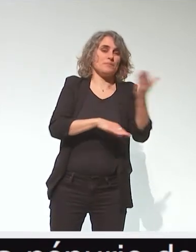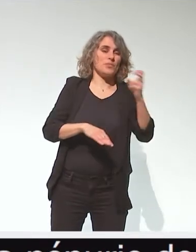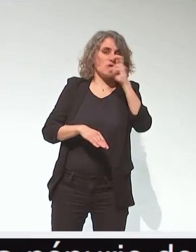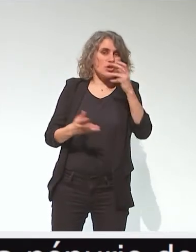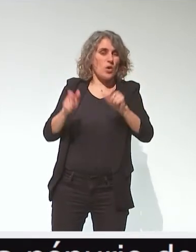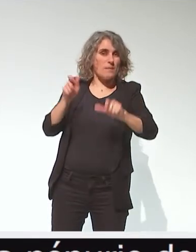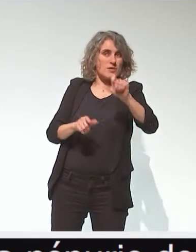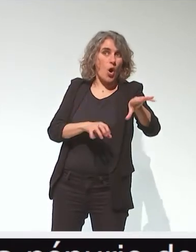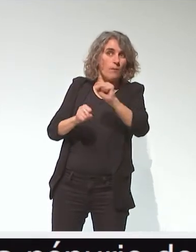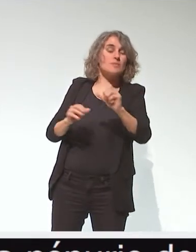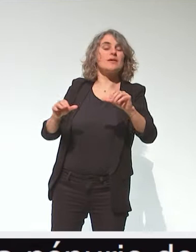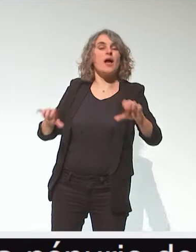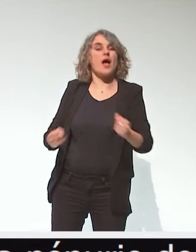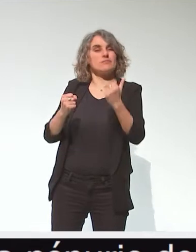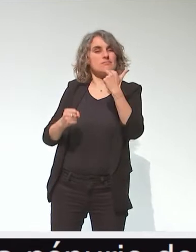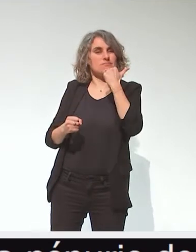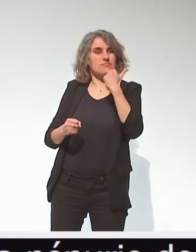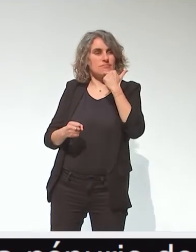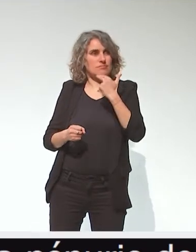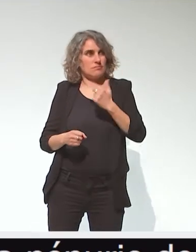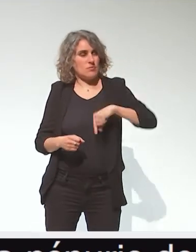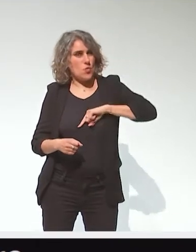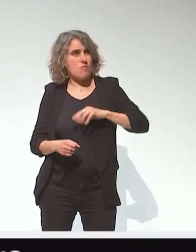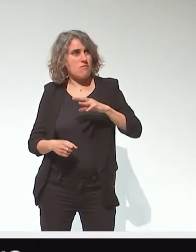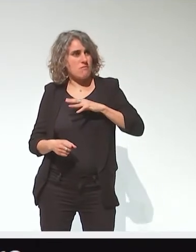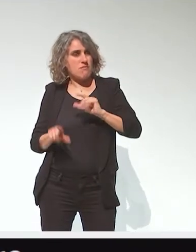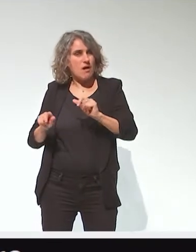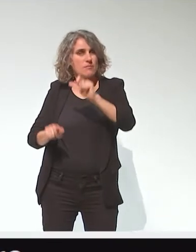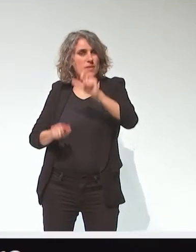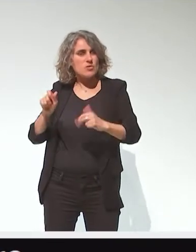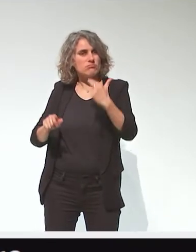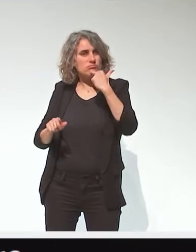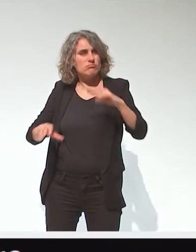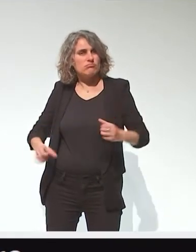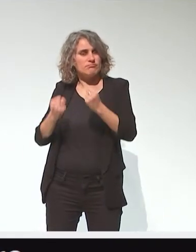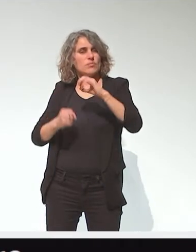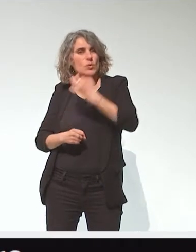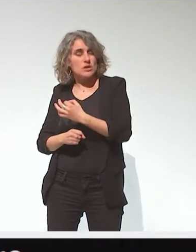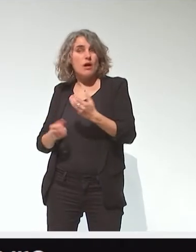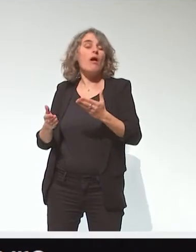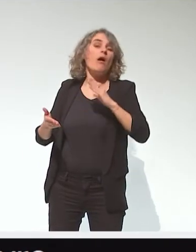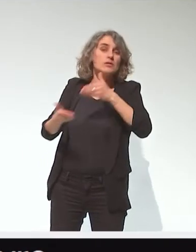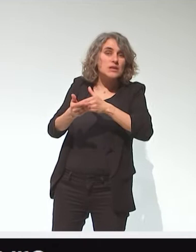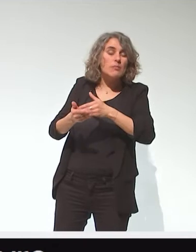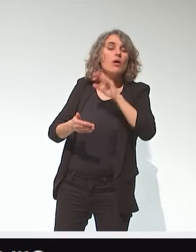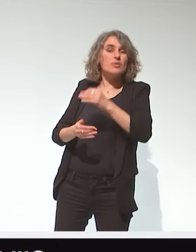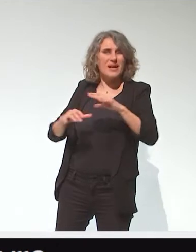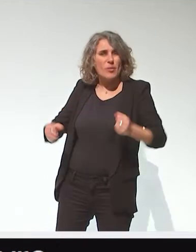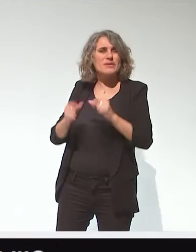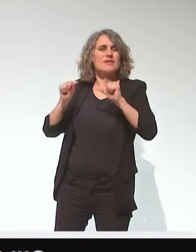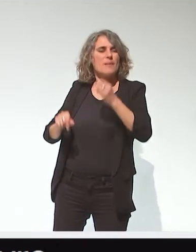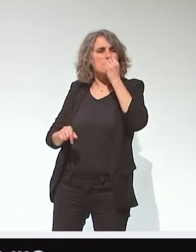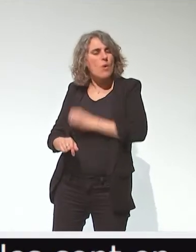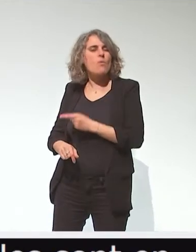with disabilities. So it's easier now to talk with employers than it was the